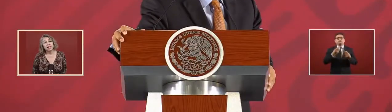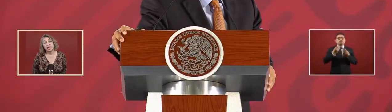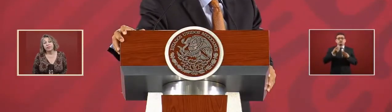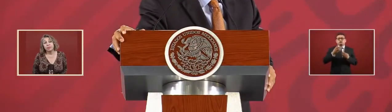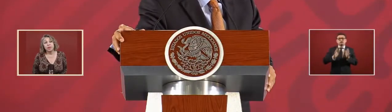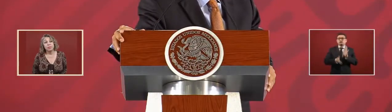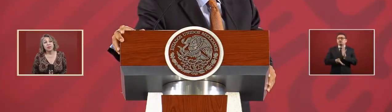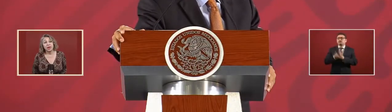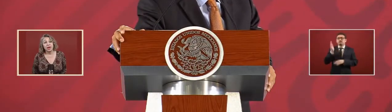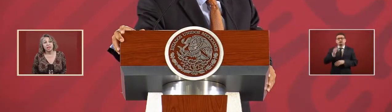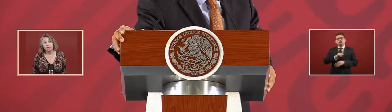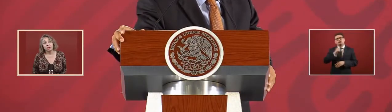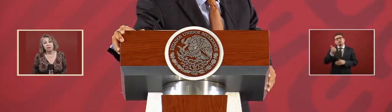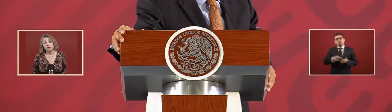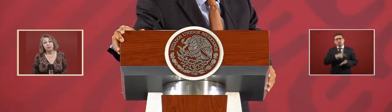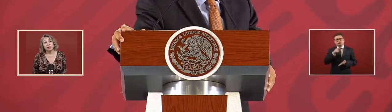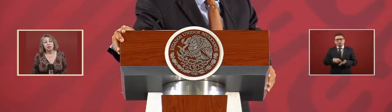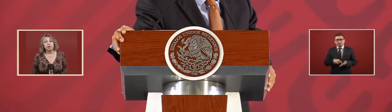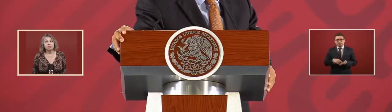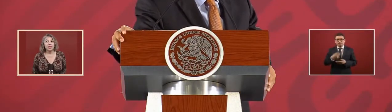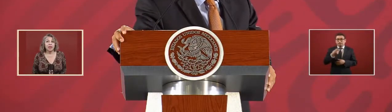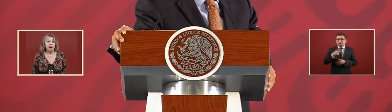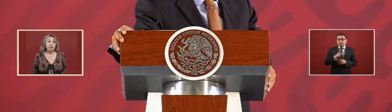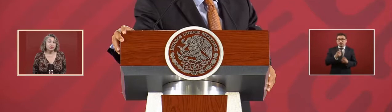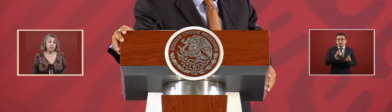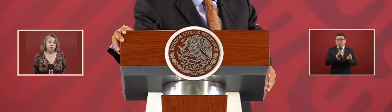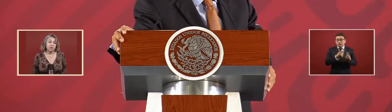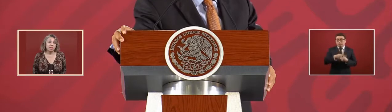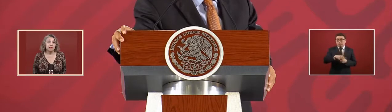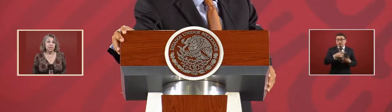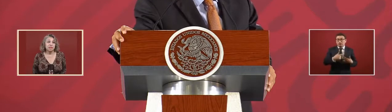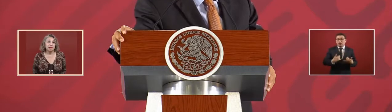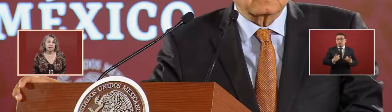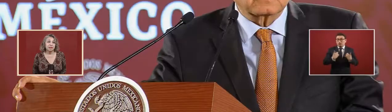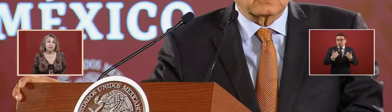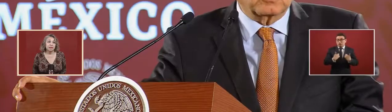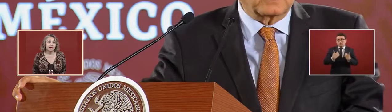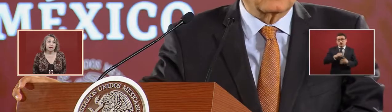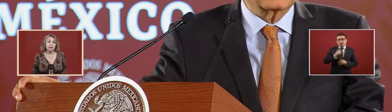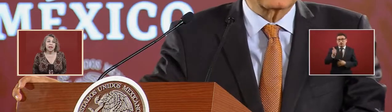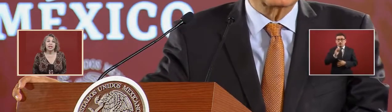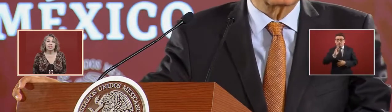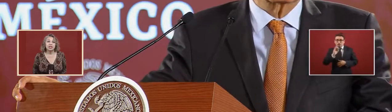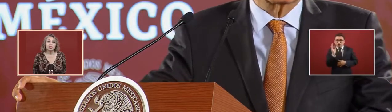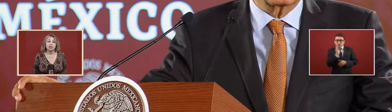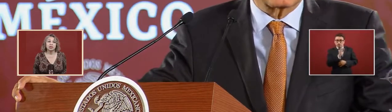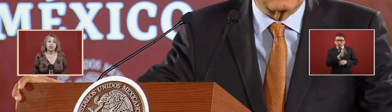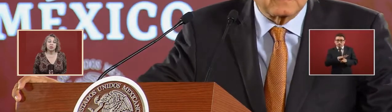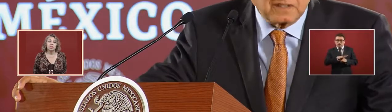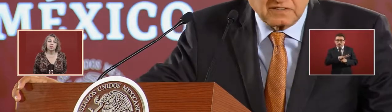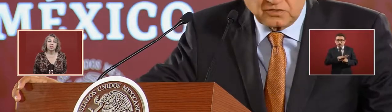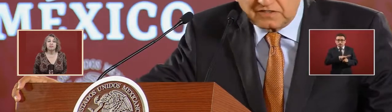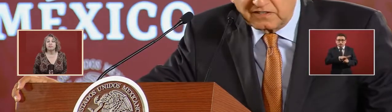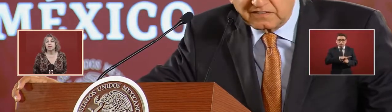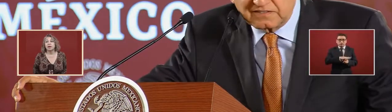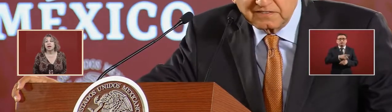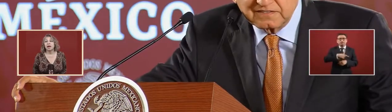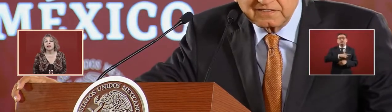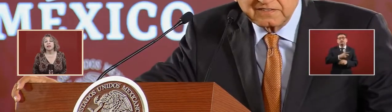And a lot of them immigrated. But others were tempted and took the course